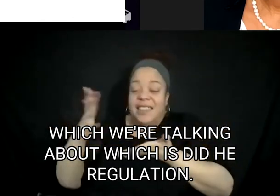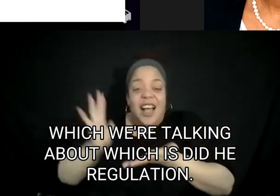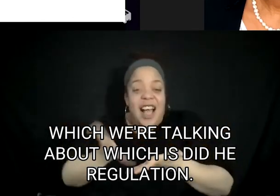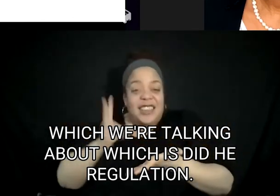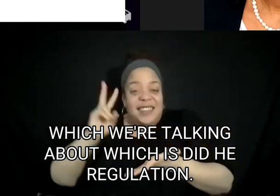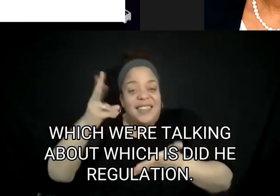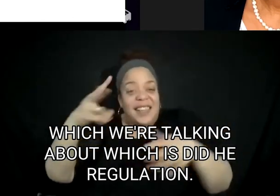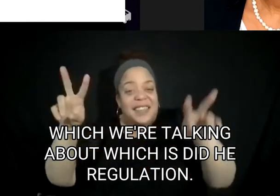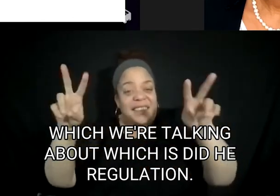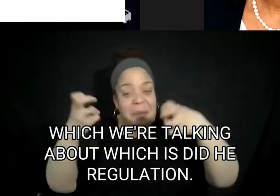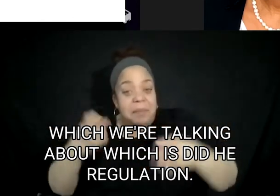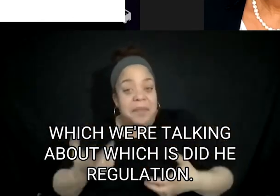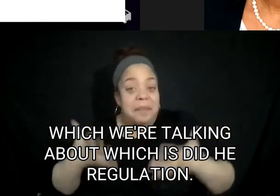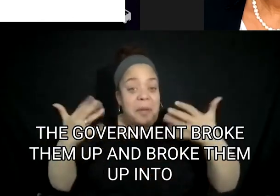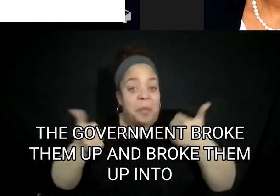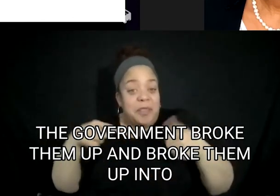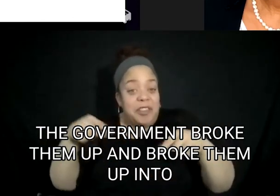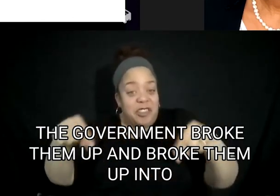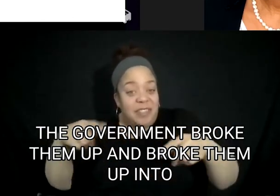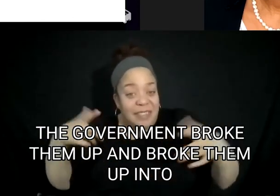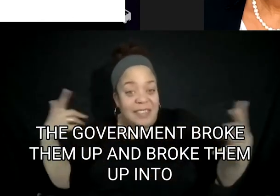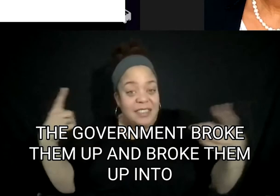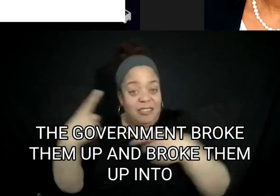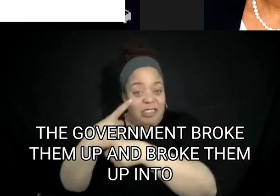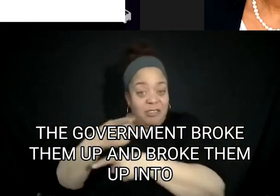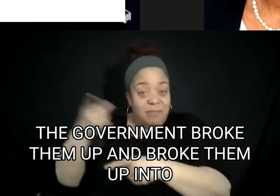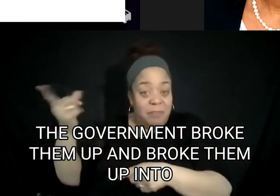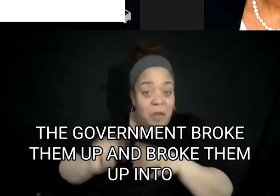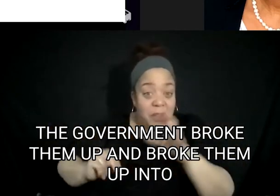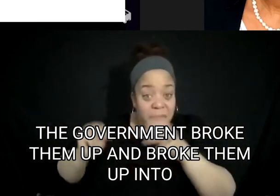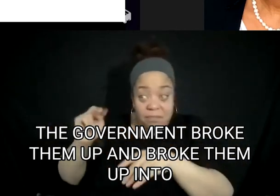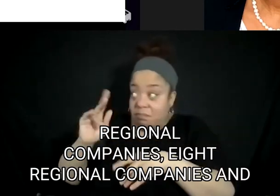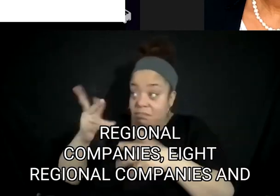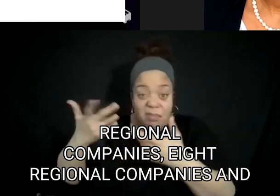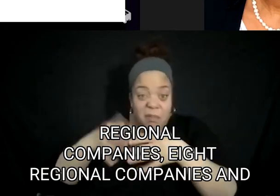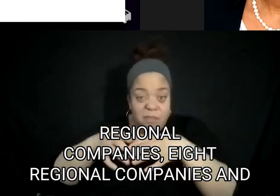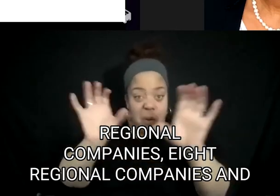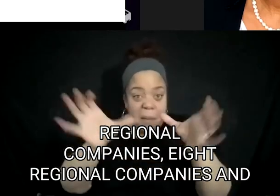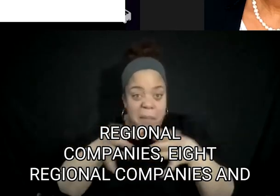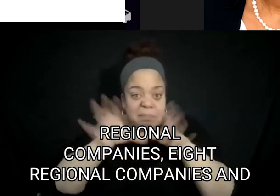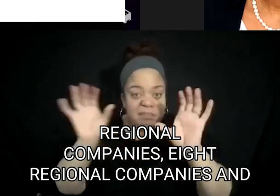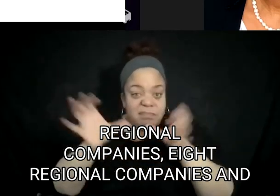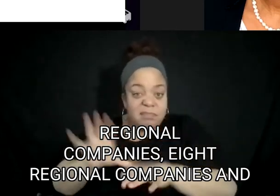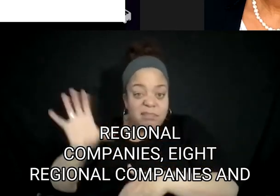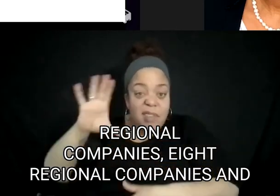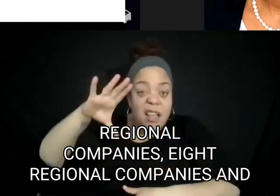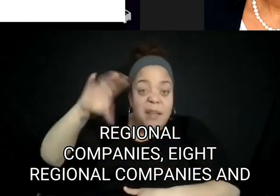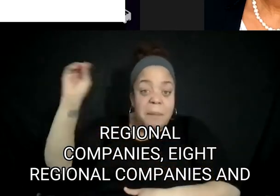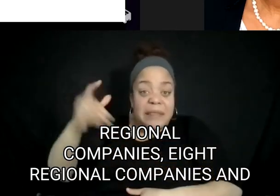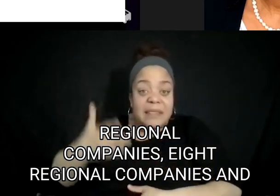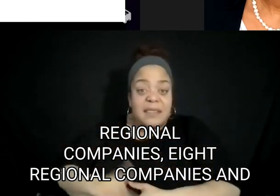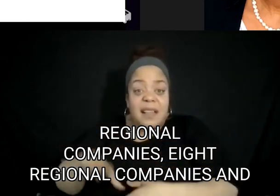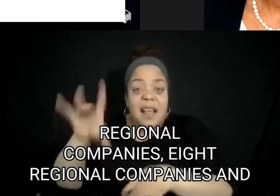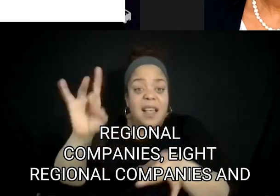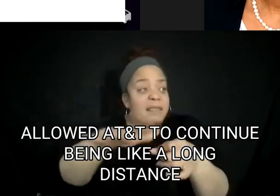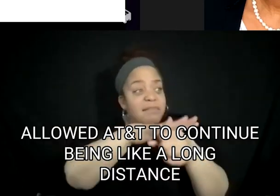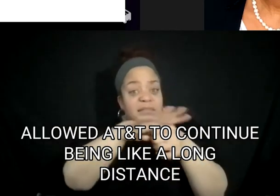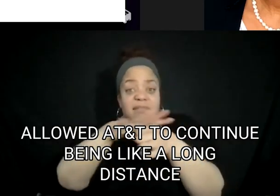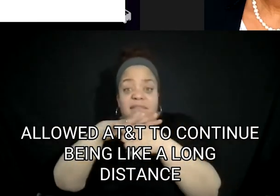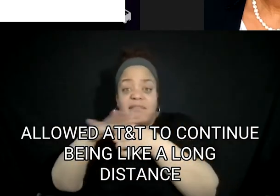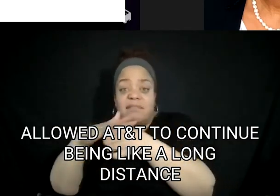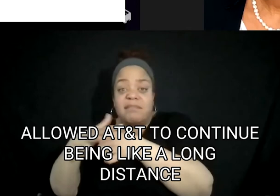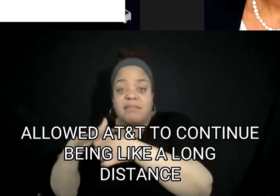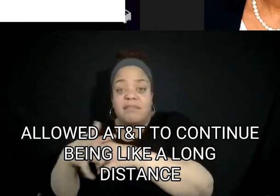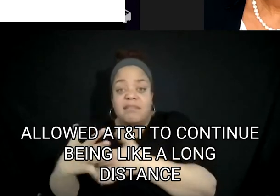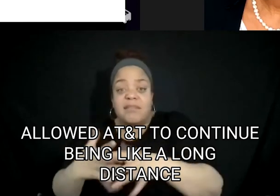regional companies, and allowed AT&T to continue being like a long distance telephone provider. Now, this